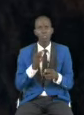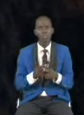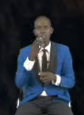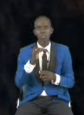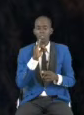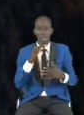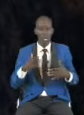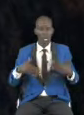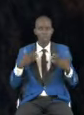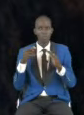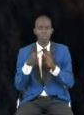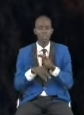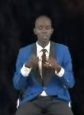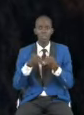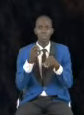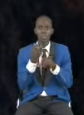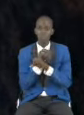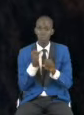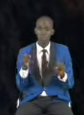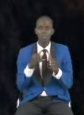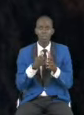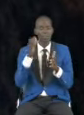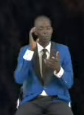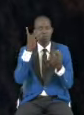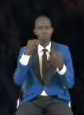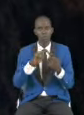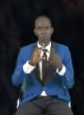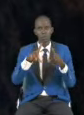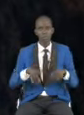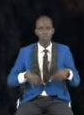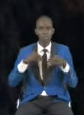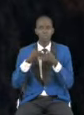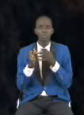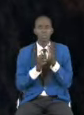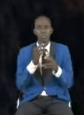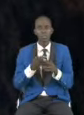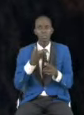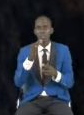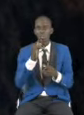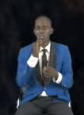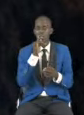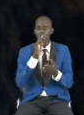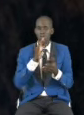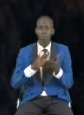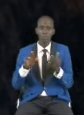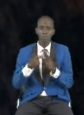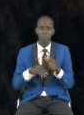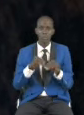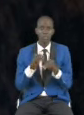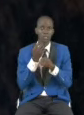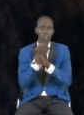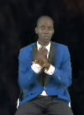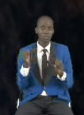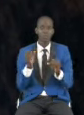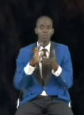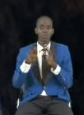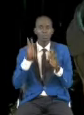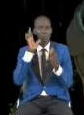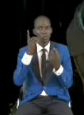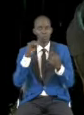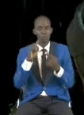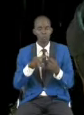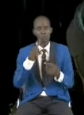in salvation. Happiness will come to your life. There's forgiveness in salvation. Forgiveness will come to you.